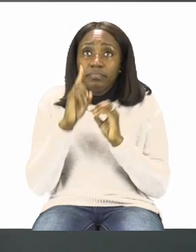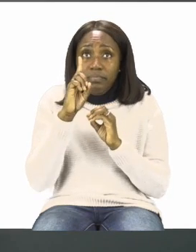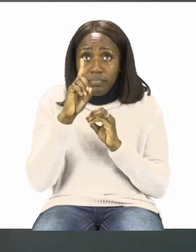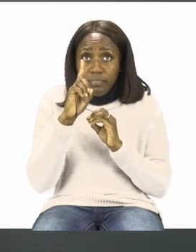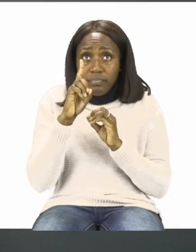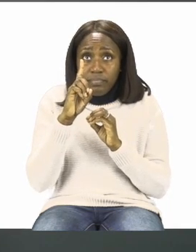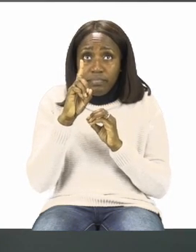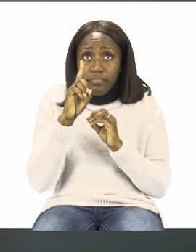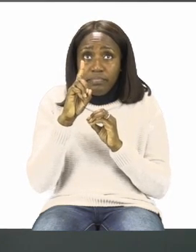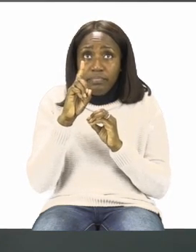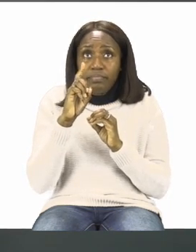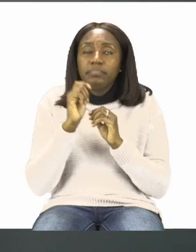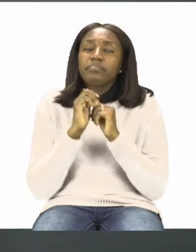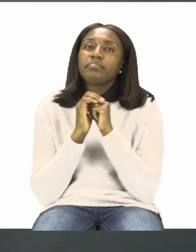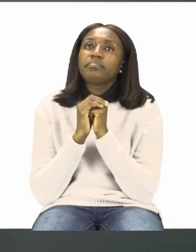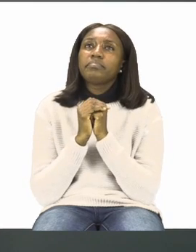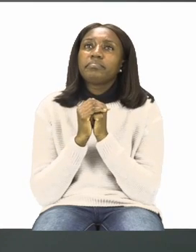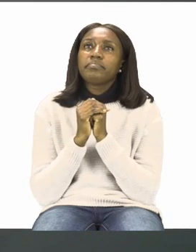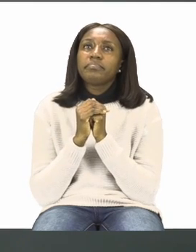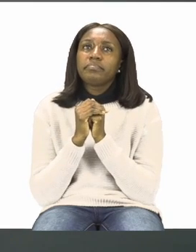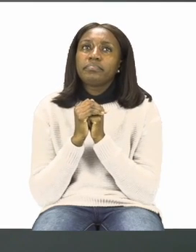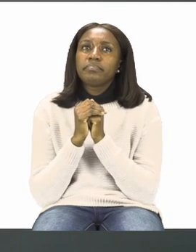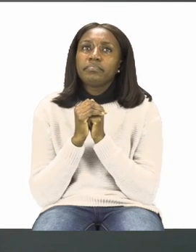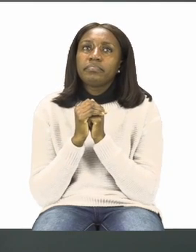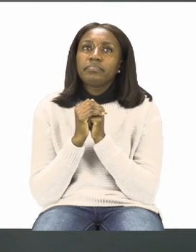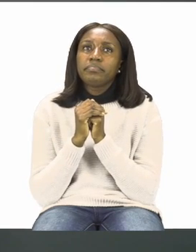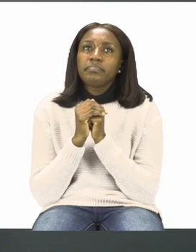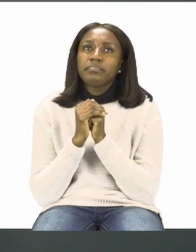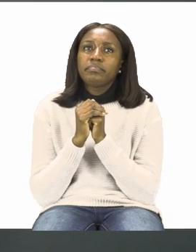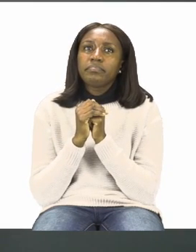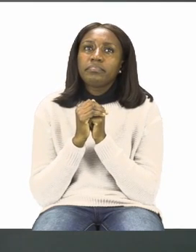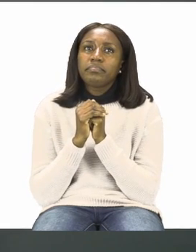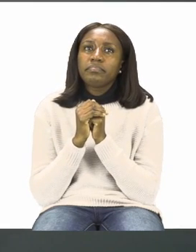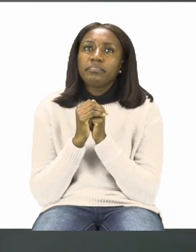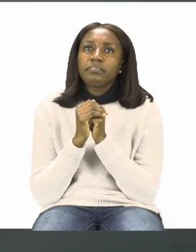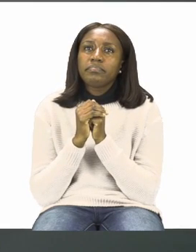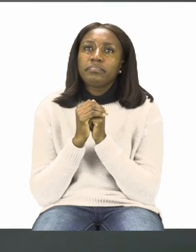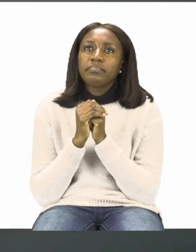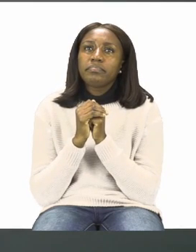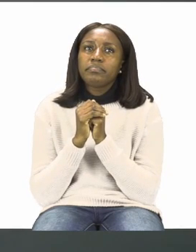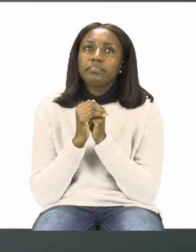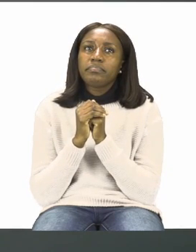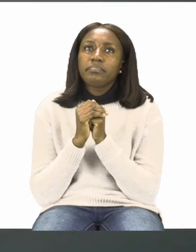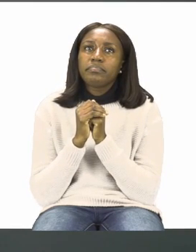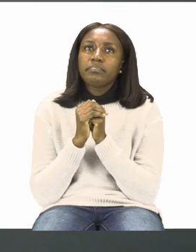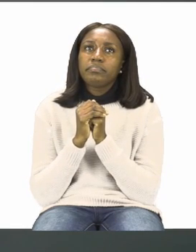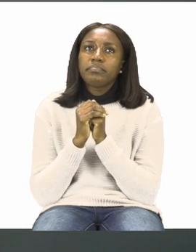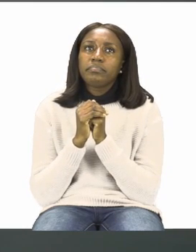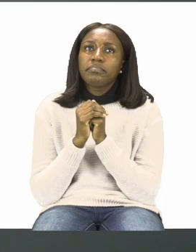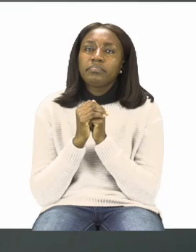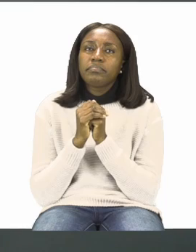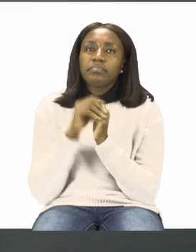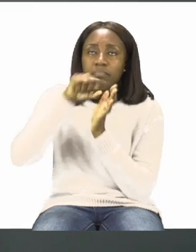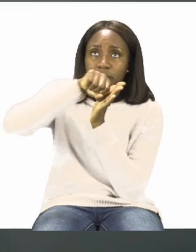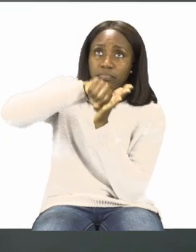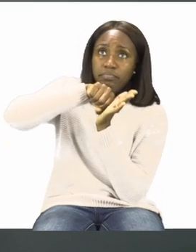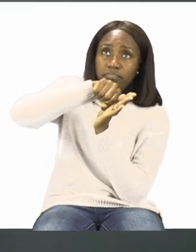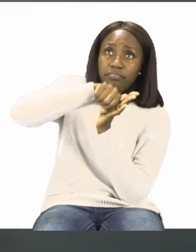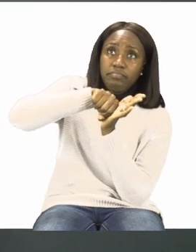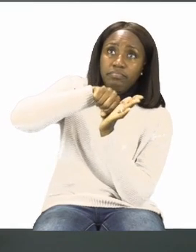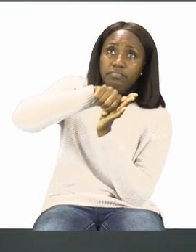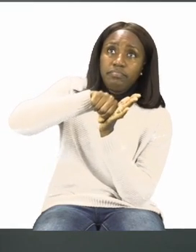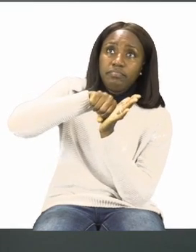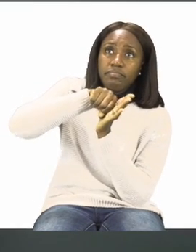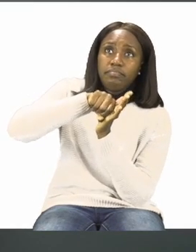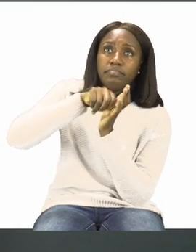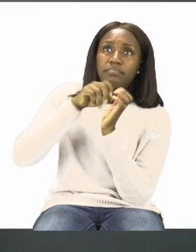our picture number 1. And then we are going to put on some